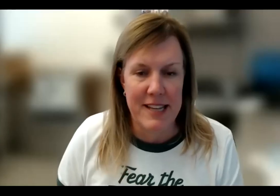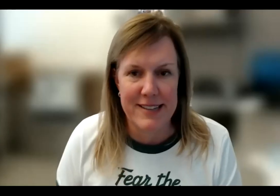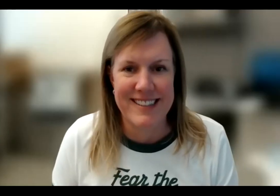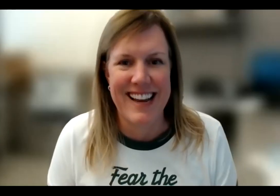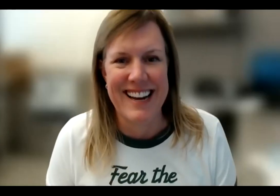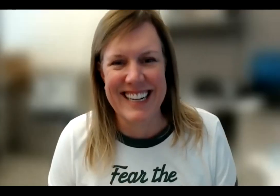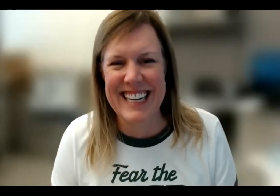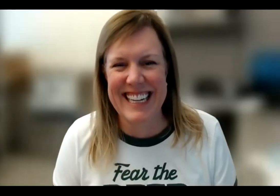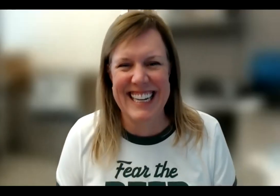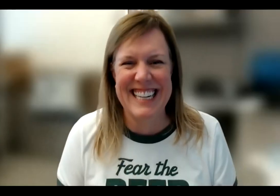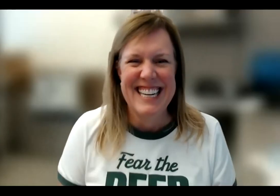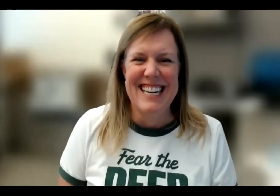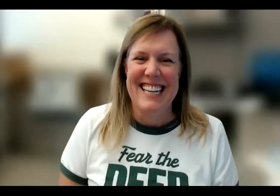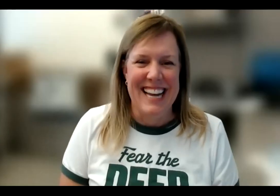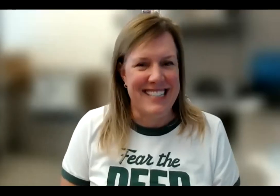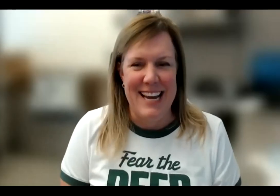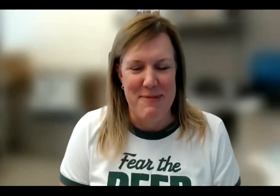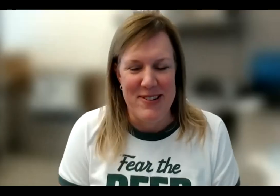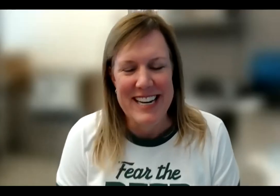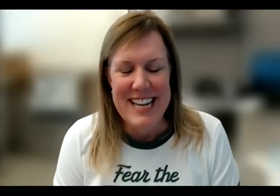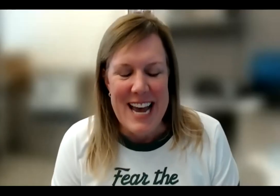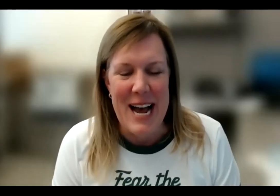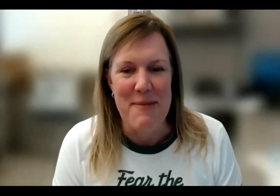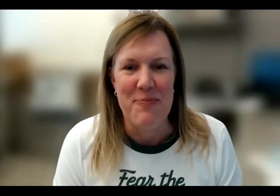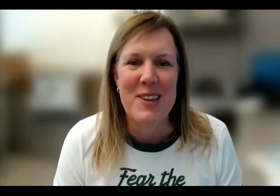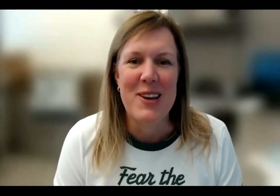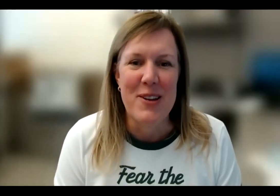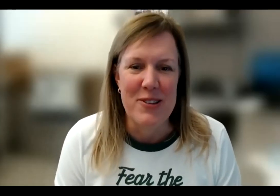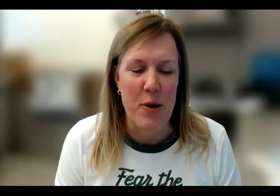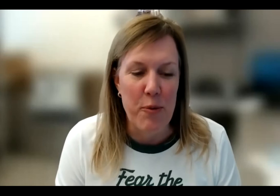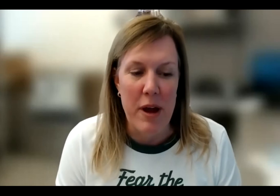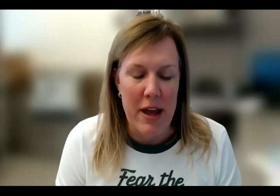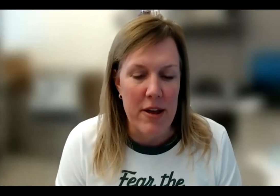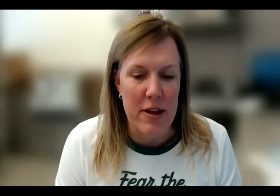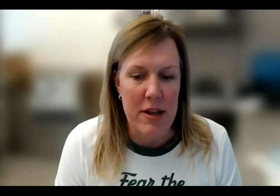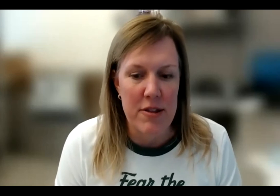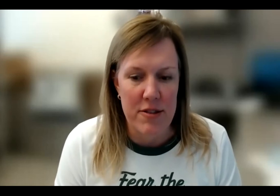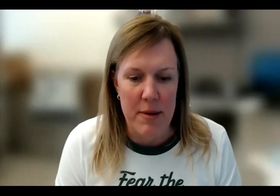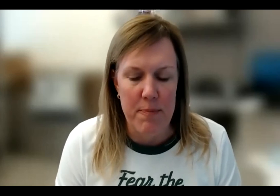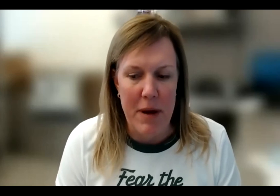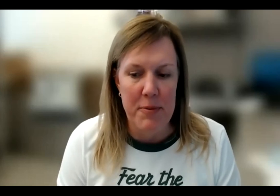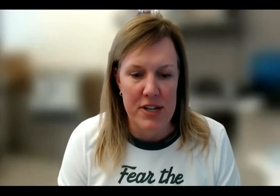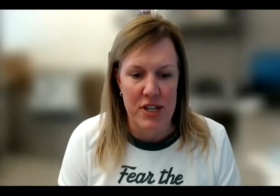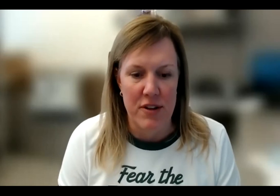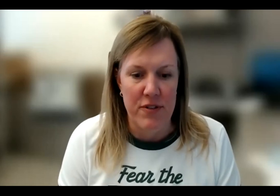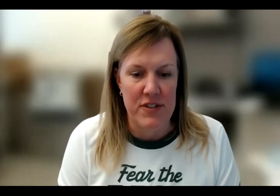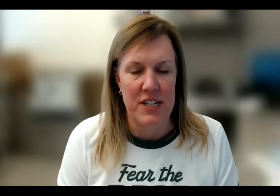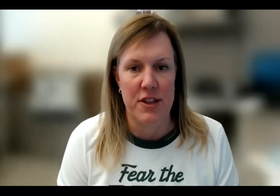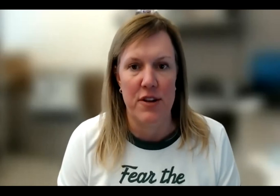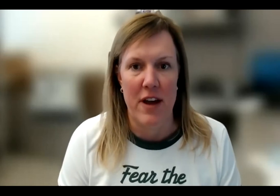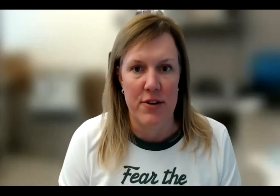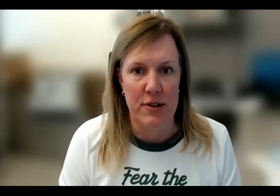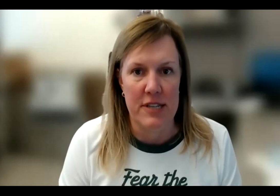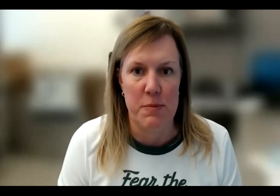Oops, thanks, I got it. It has to happen, right? So the population of 15